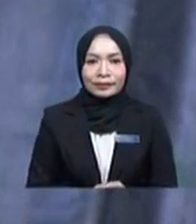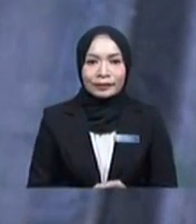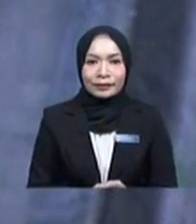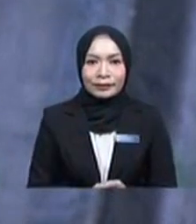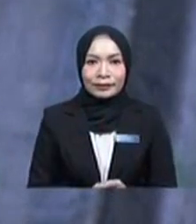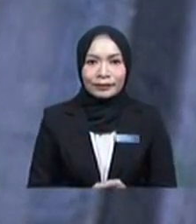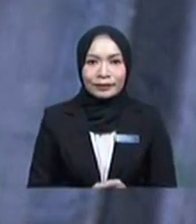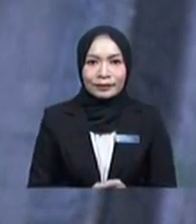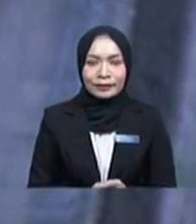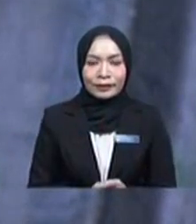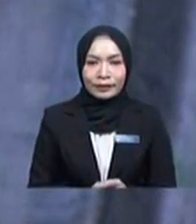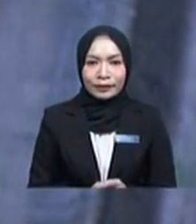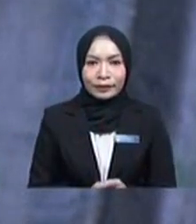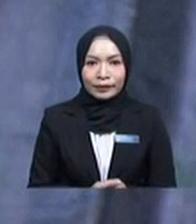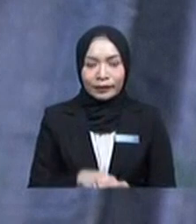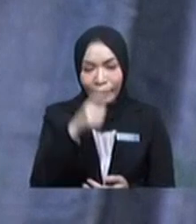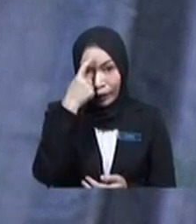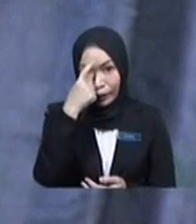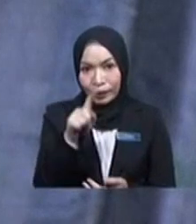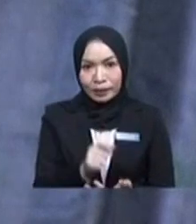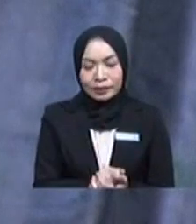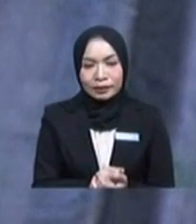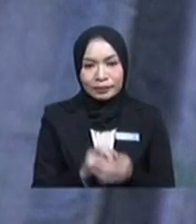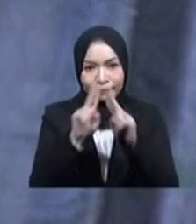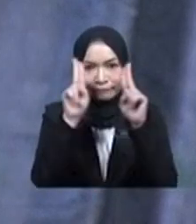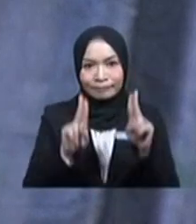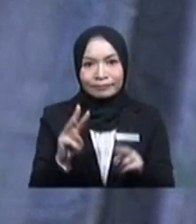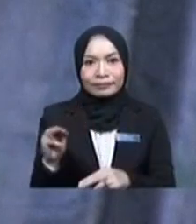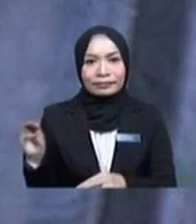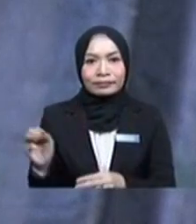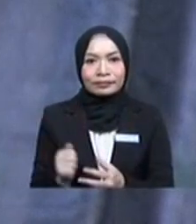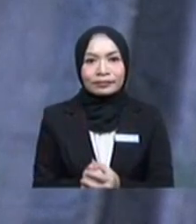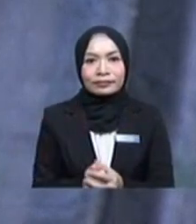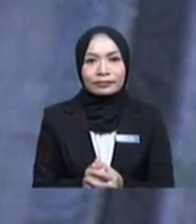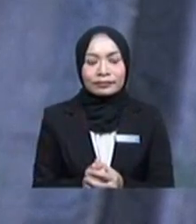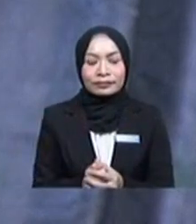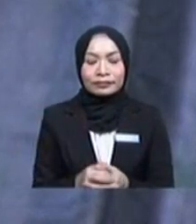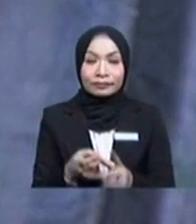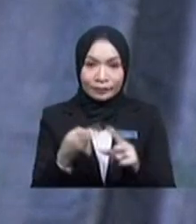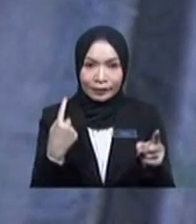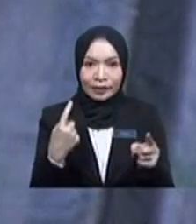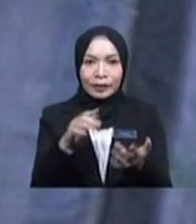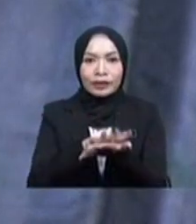integrated manner, the MOE launched the Sekolahku Sejahtera concept in February